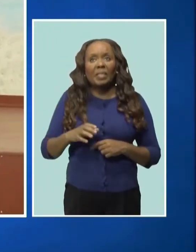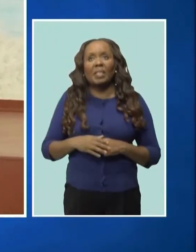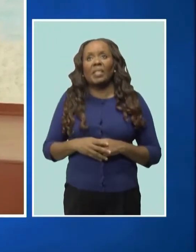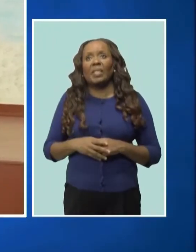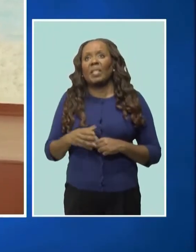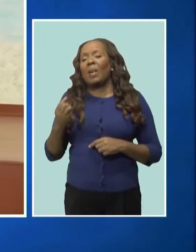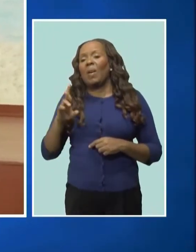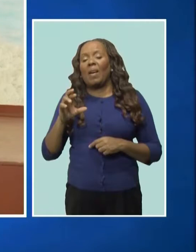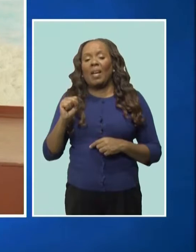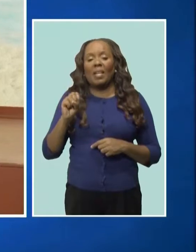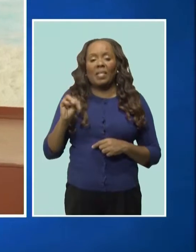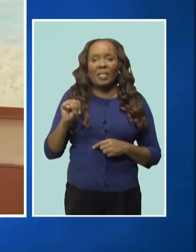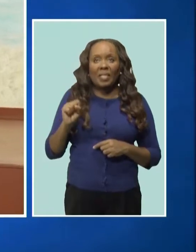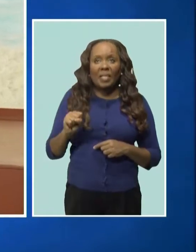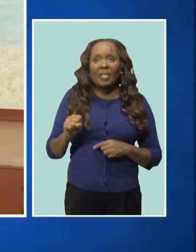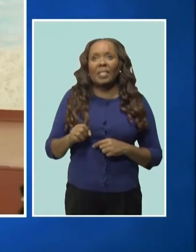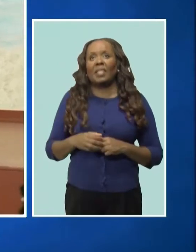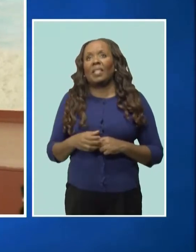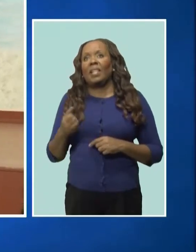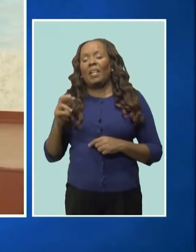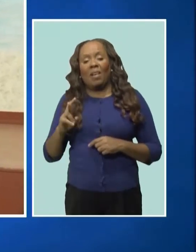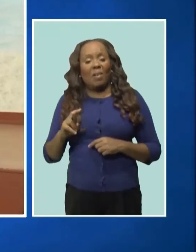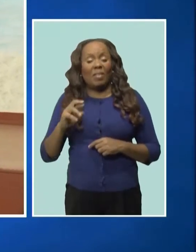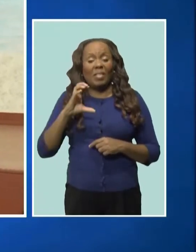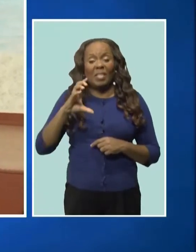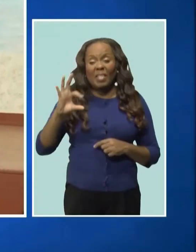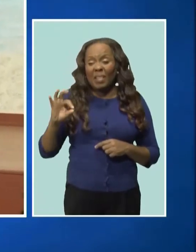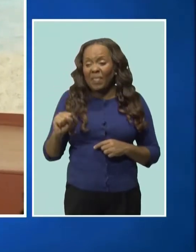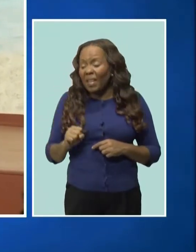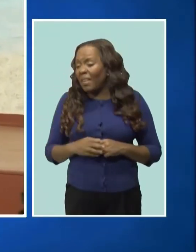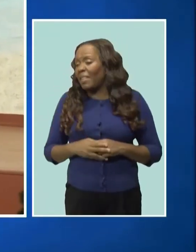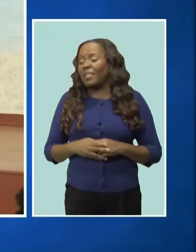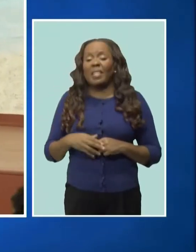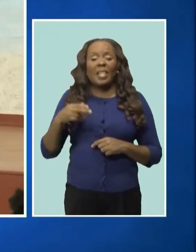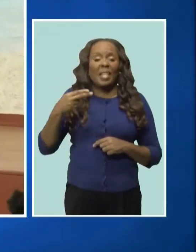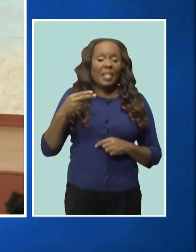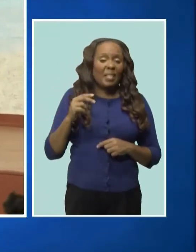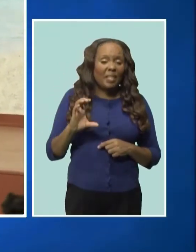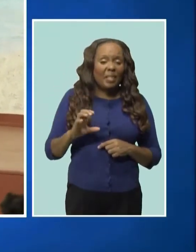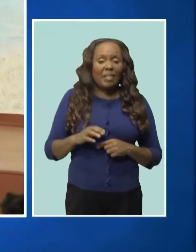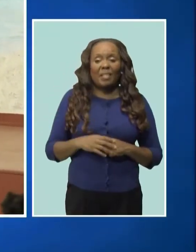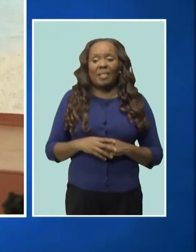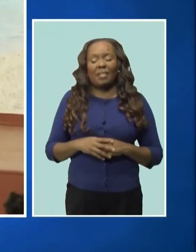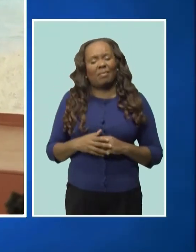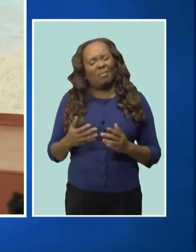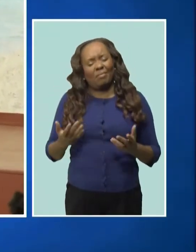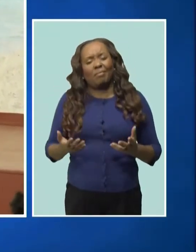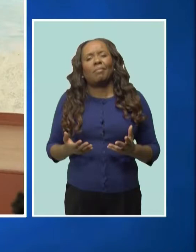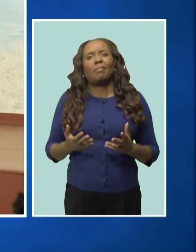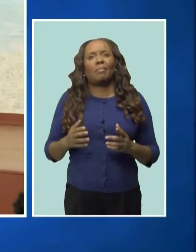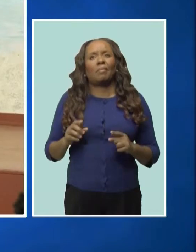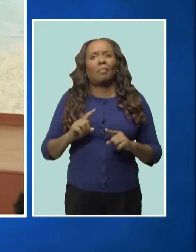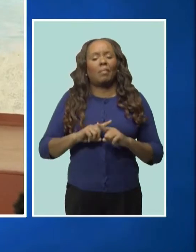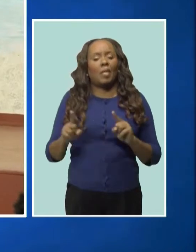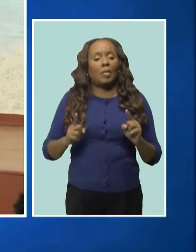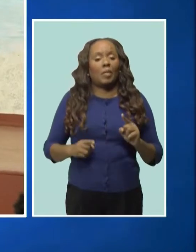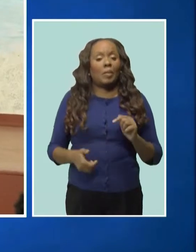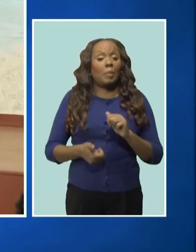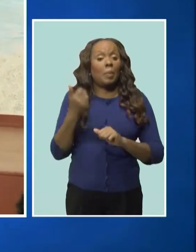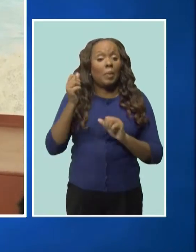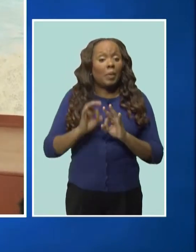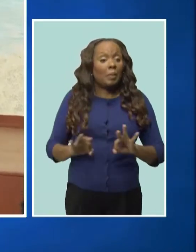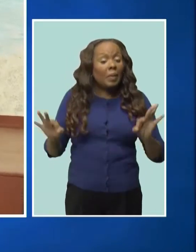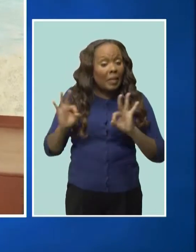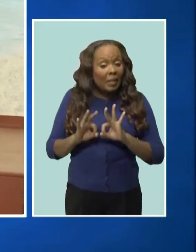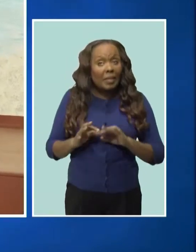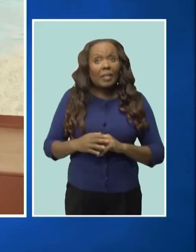or St. Michael's, or Commonwealth, or Foundation, or whatever. I mean, everybody has those in their head. What is more important